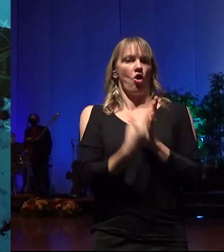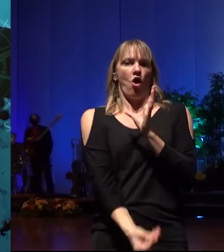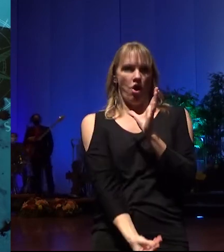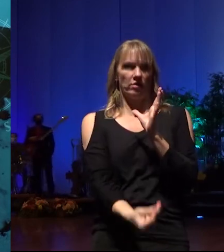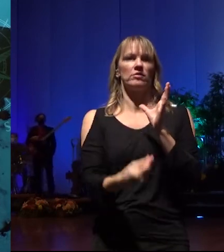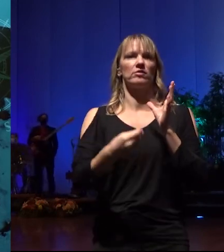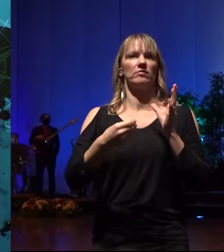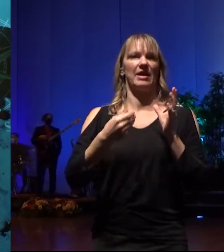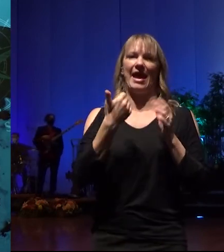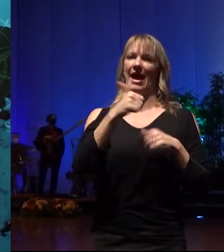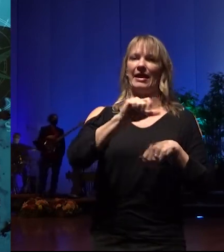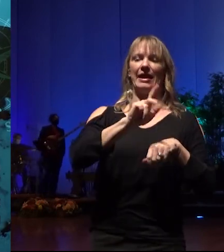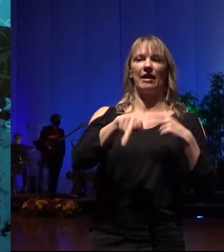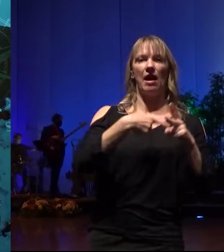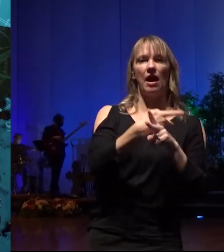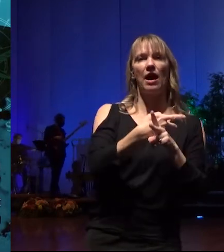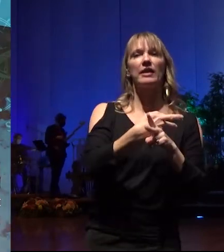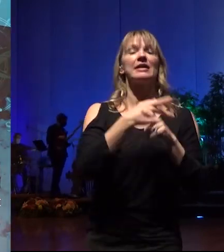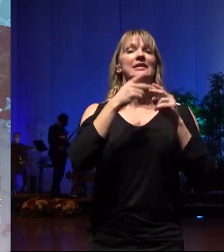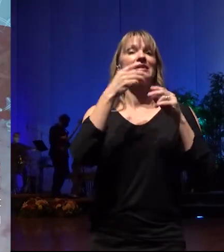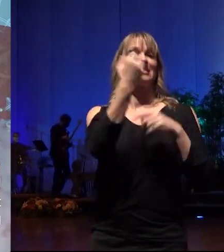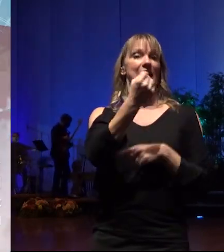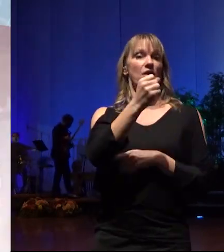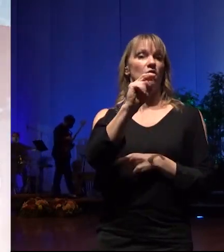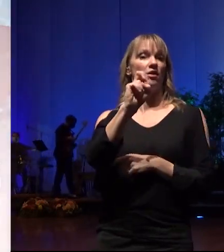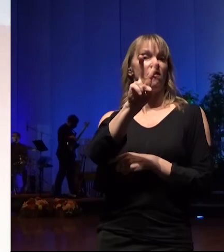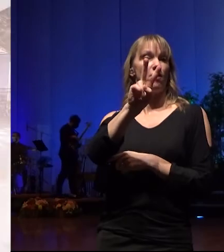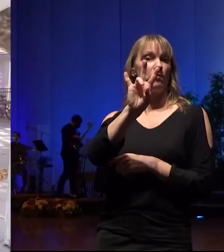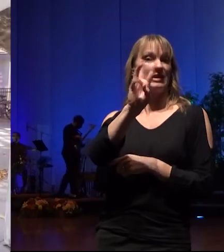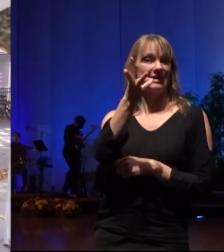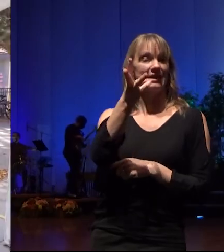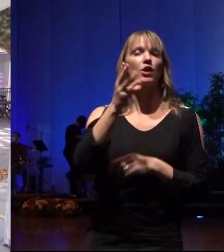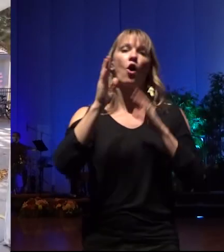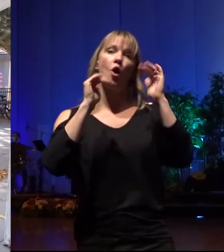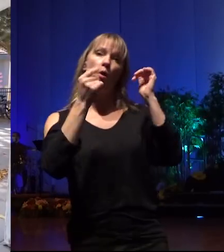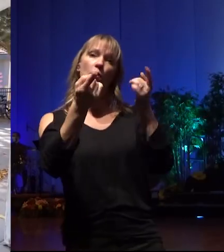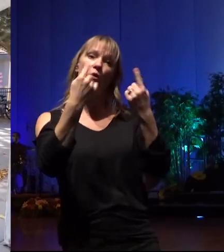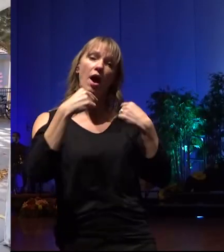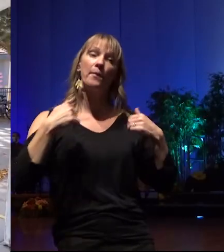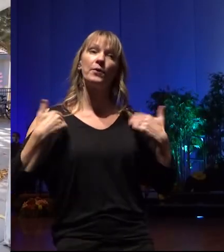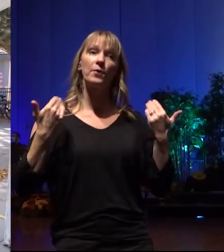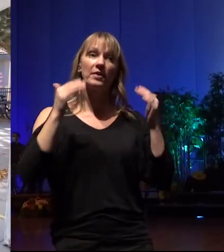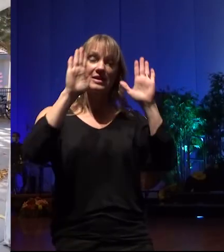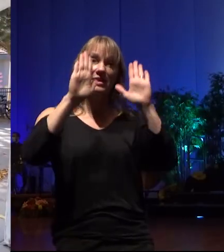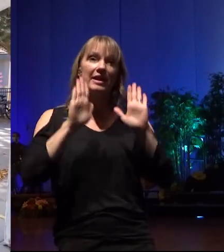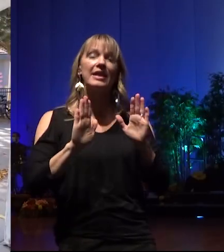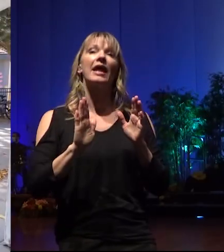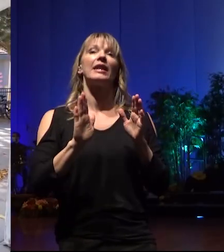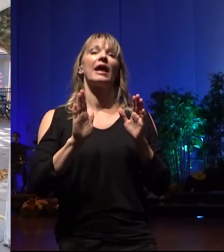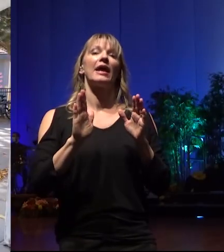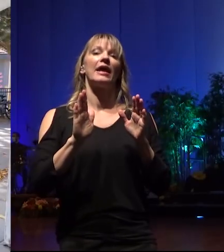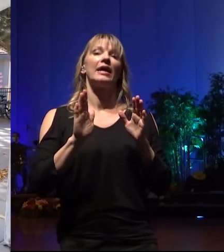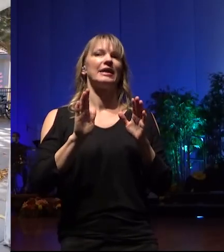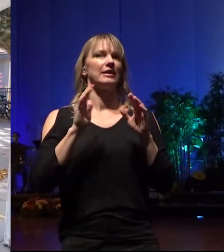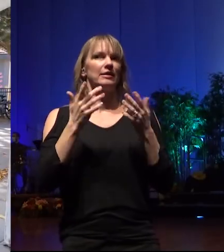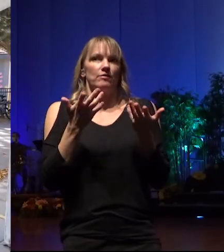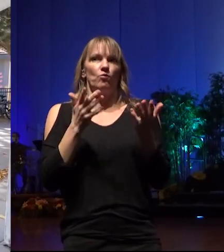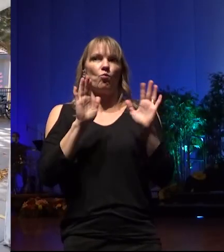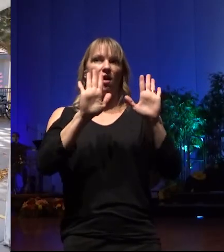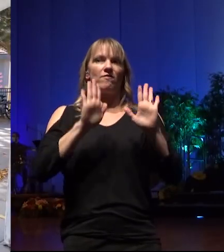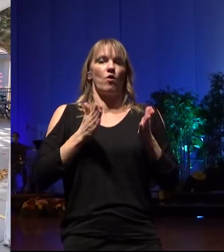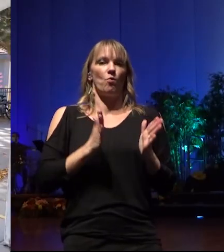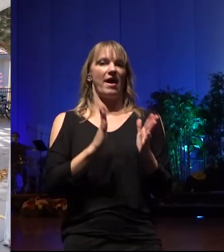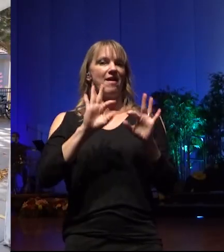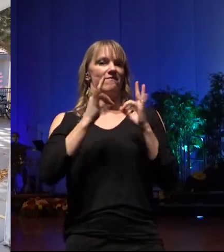kind. Navigating the Holidays is Saturday, November 6th. So we hope you'll be here for Youth Sunday. It's a great way to get